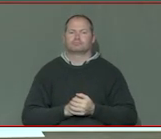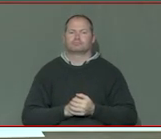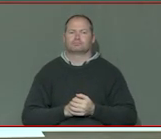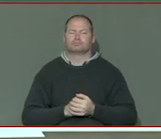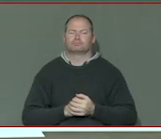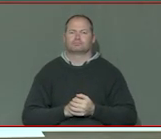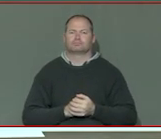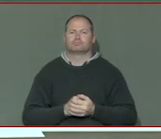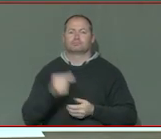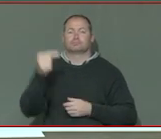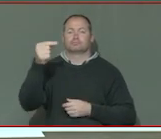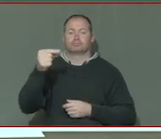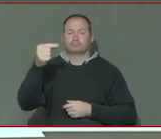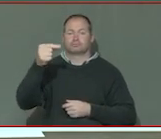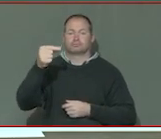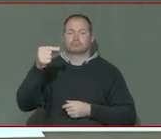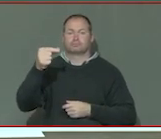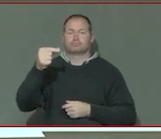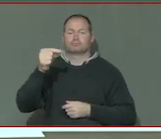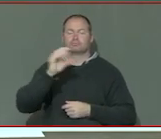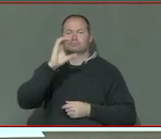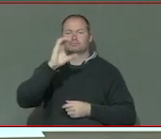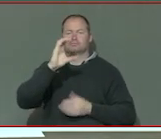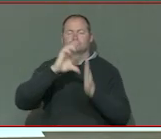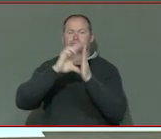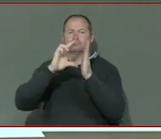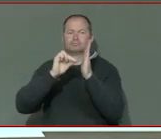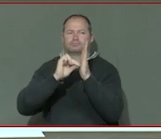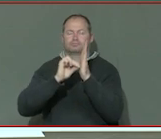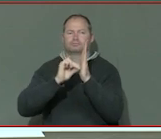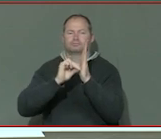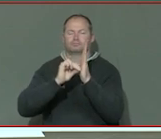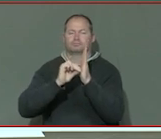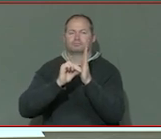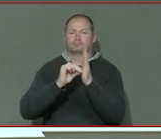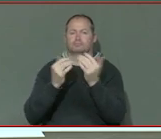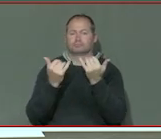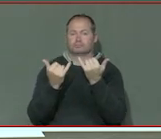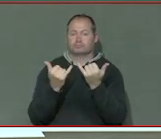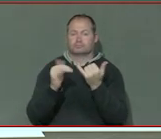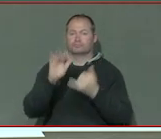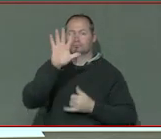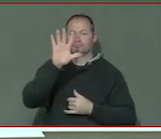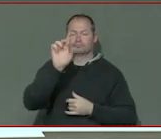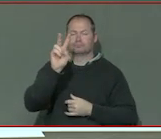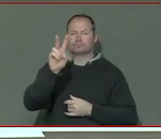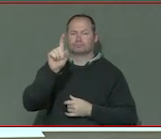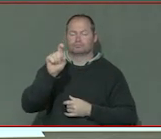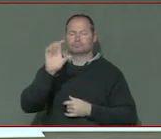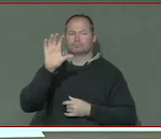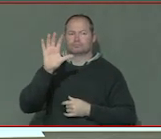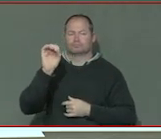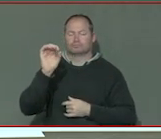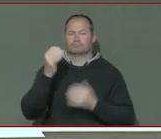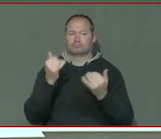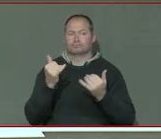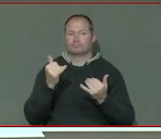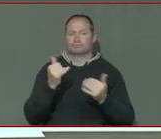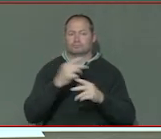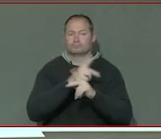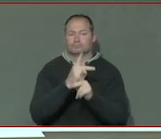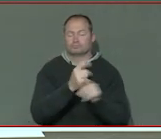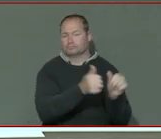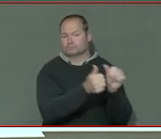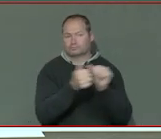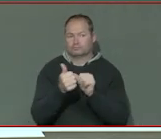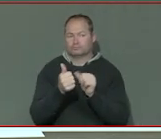Number G, a credit note for 5250 received from them for goods returned was incorrectly recorded